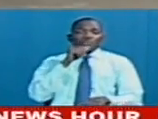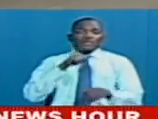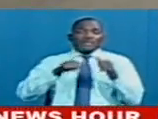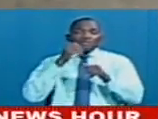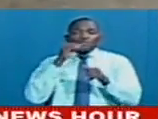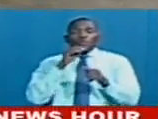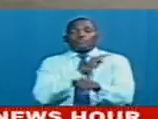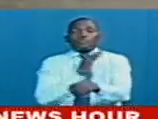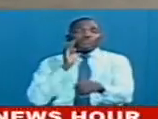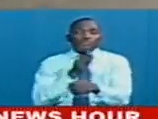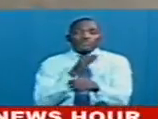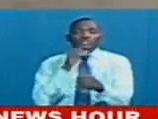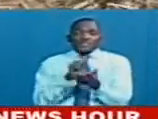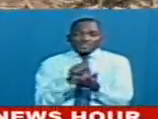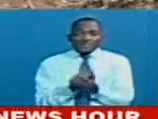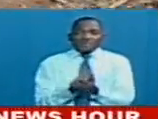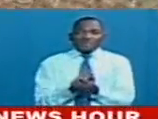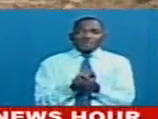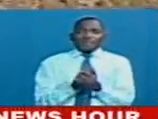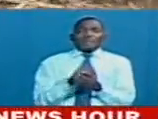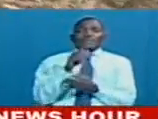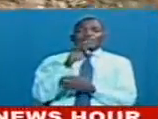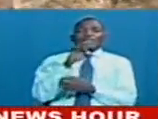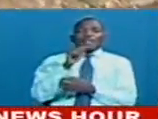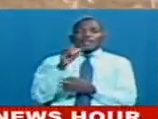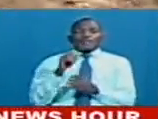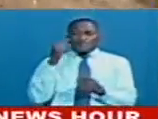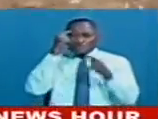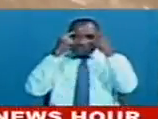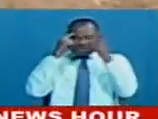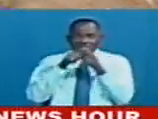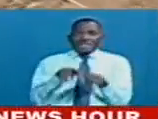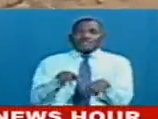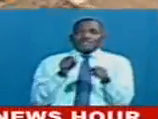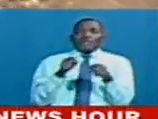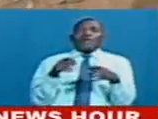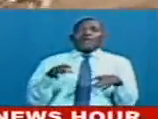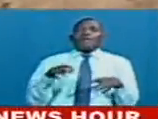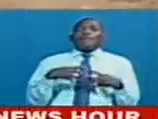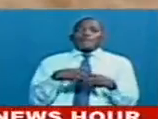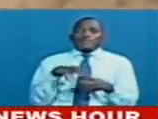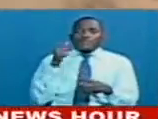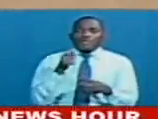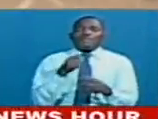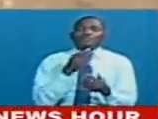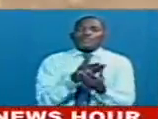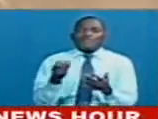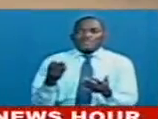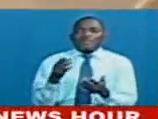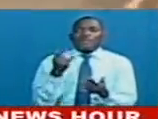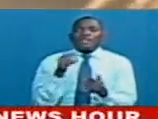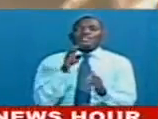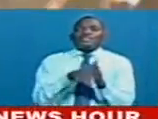and Tubers, Mr. Massimo Pera, said the FAO will consider endorsing the machine because of factors